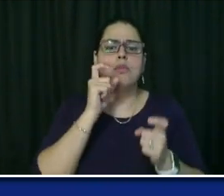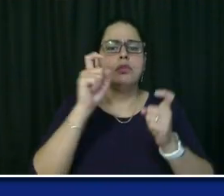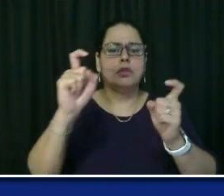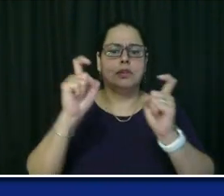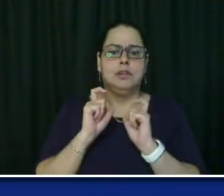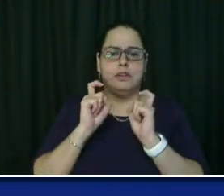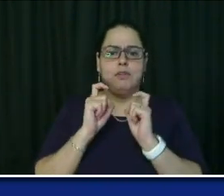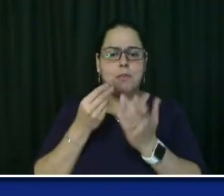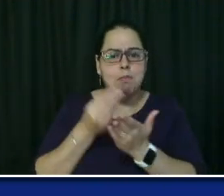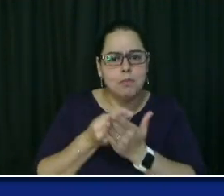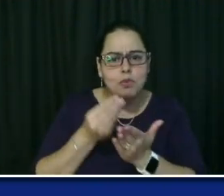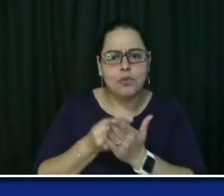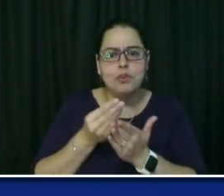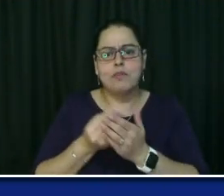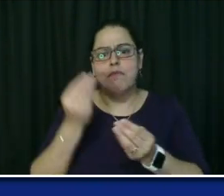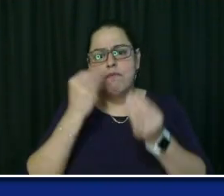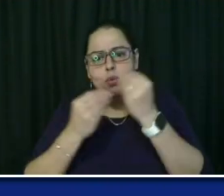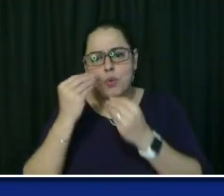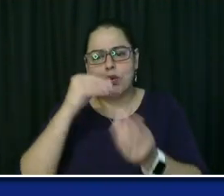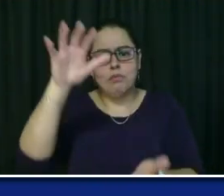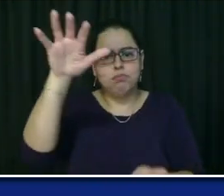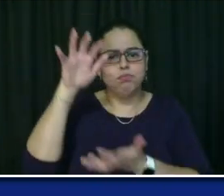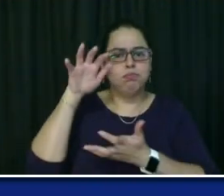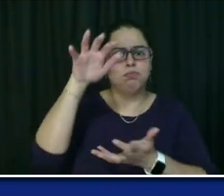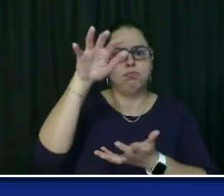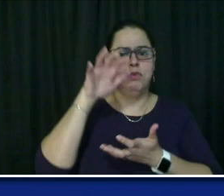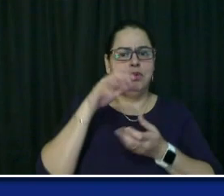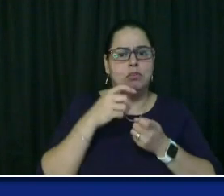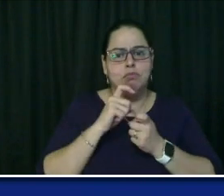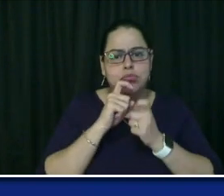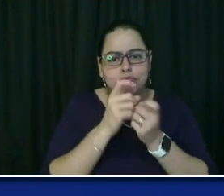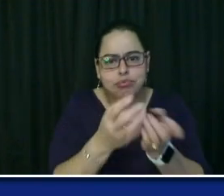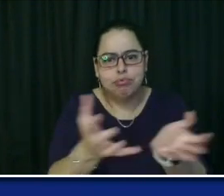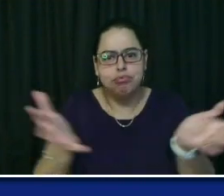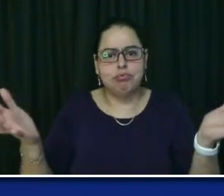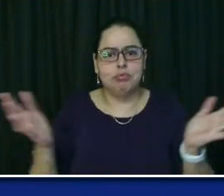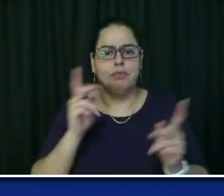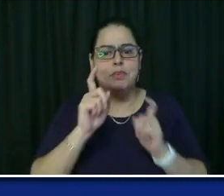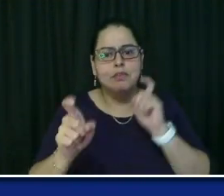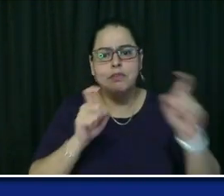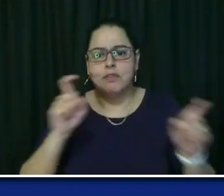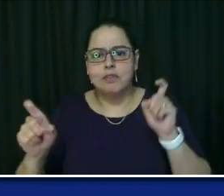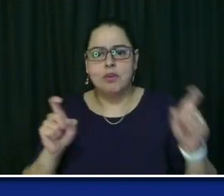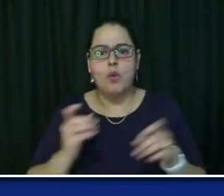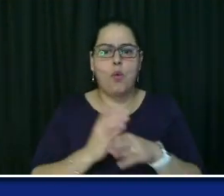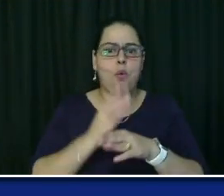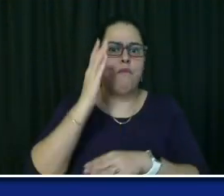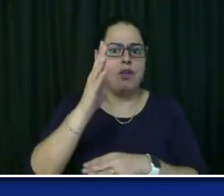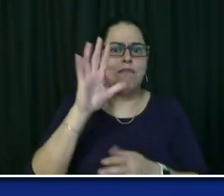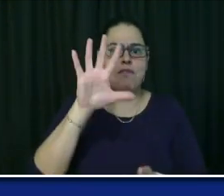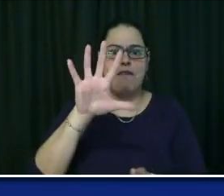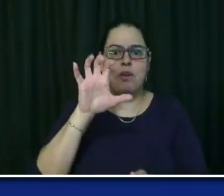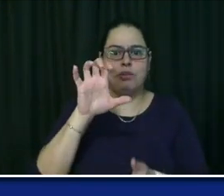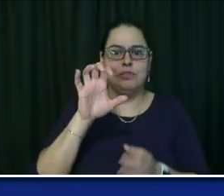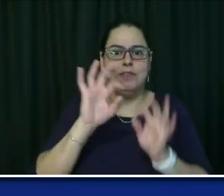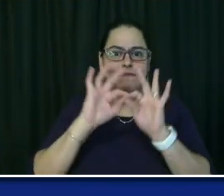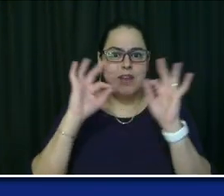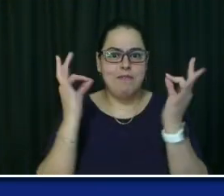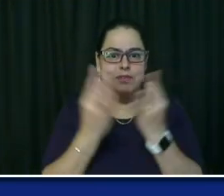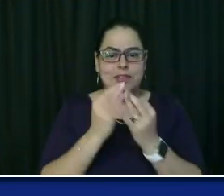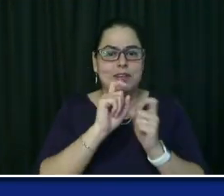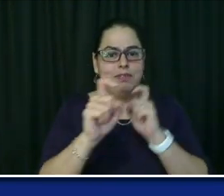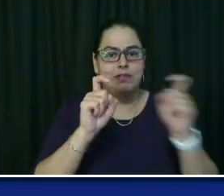tons of food that they distributed to feed over 500 families each month during the pandemic in Elmsford. All of you are lifesavers.